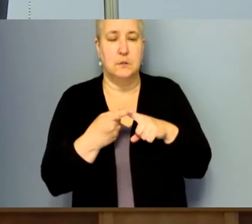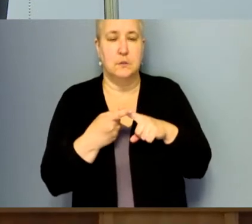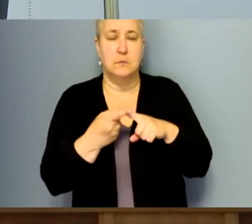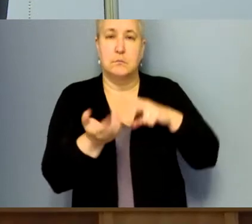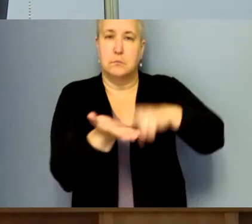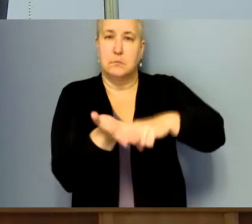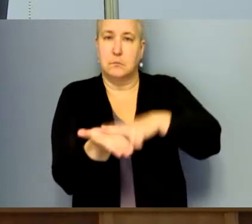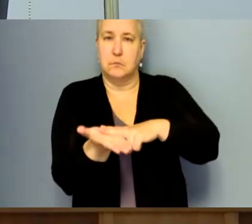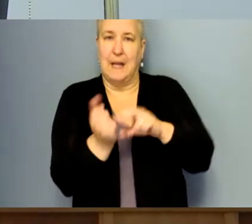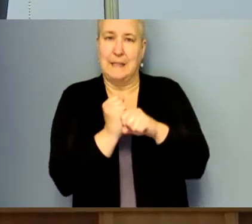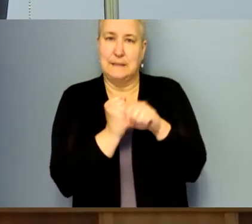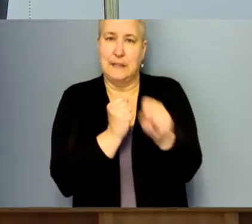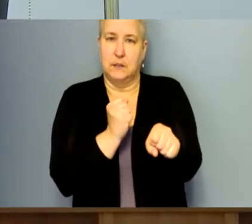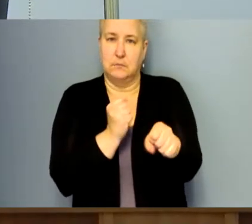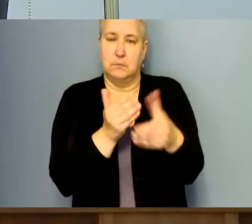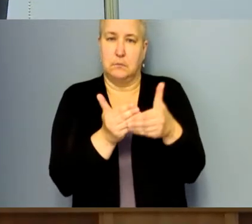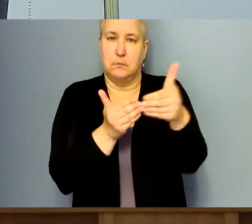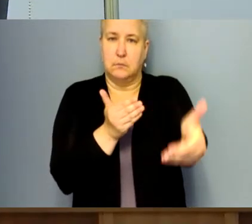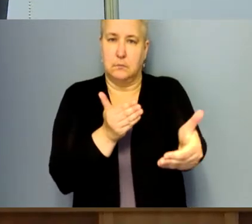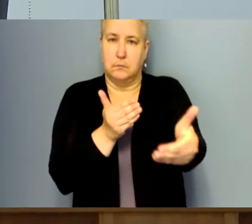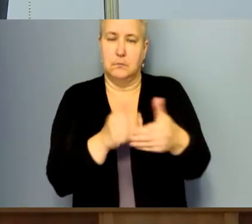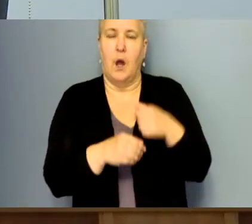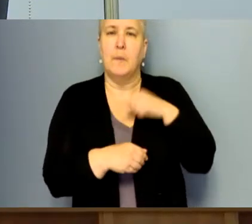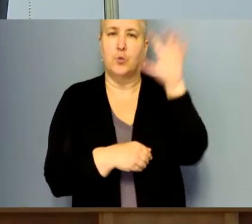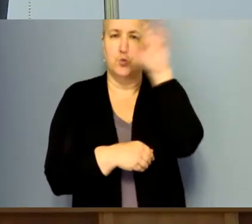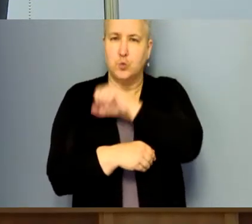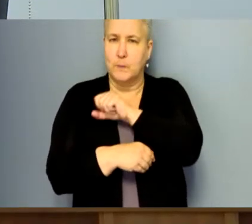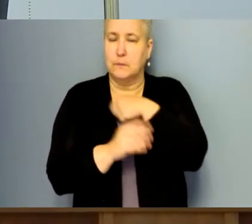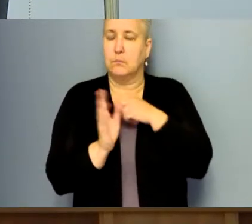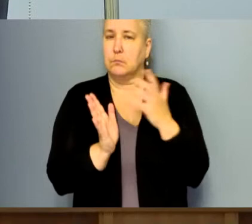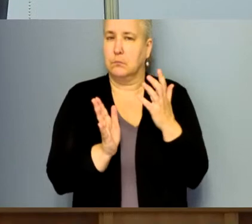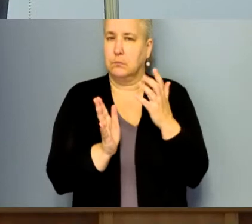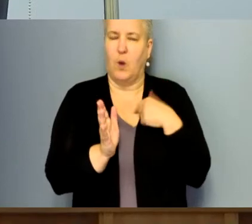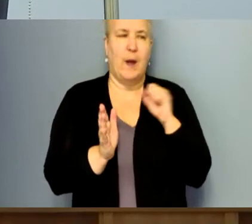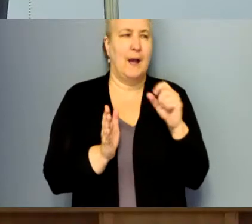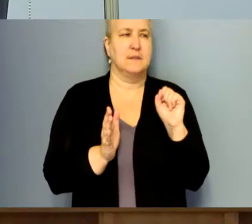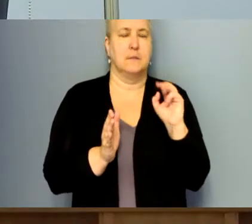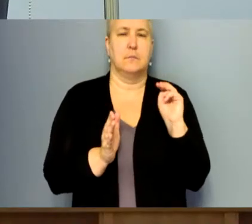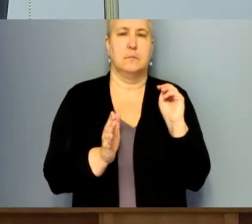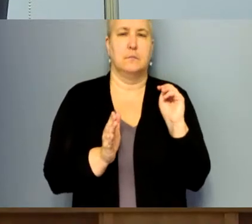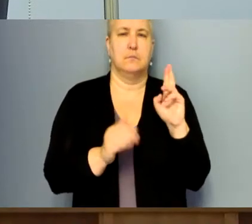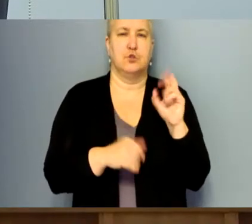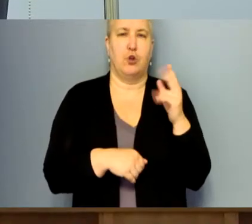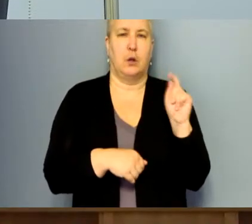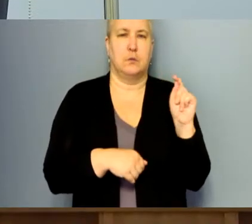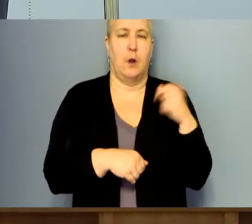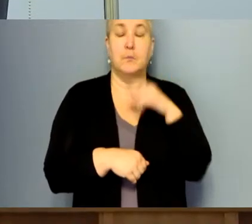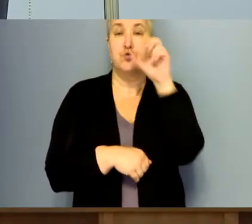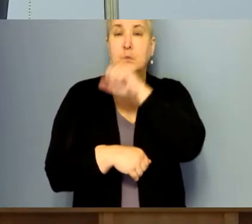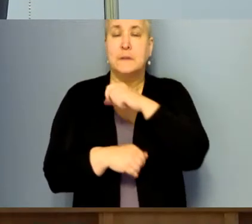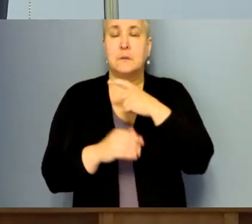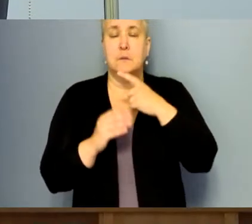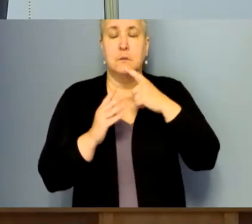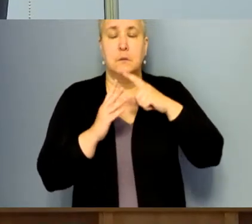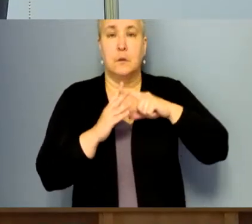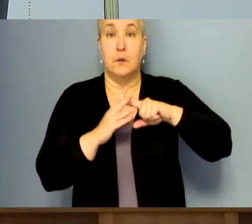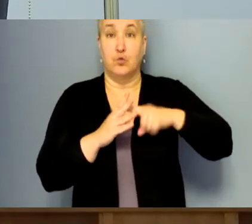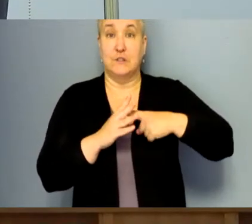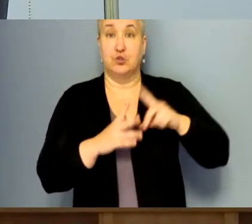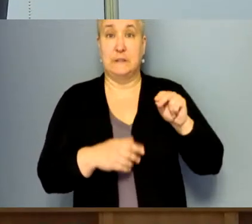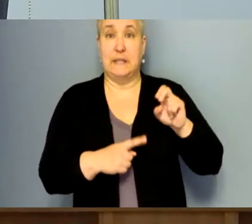contract being extended, I'm assuming, and I'll just ask Mr. Hutt in a second, I'm assuming the original